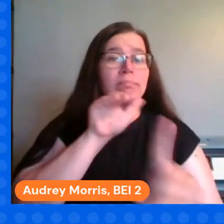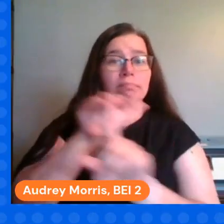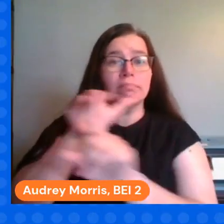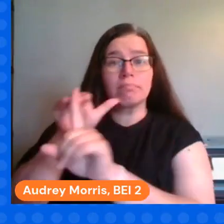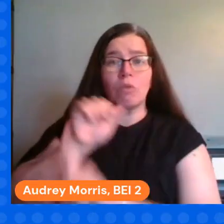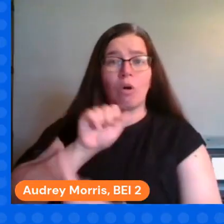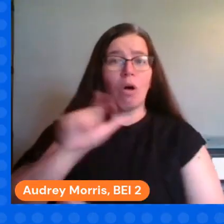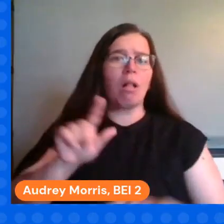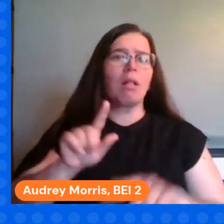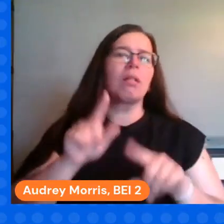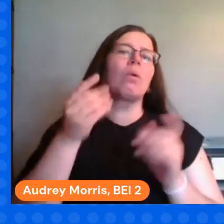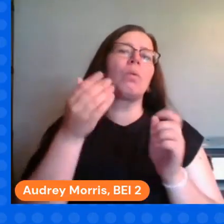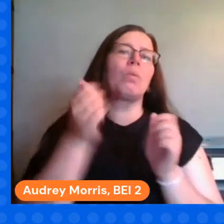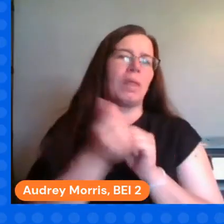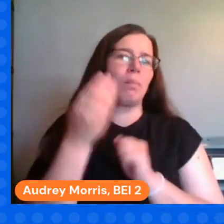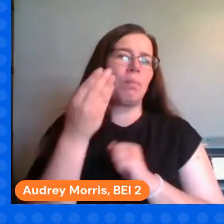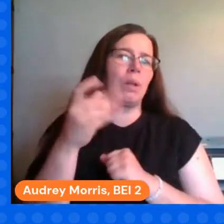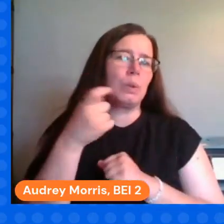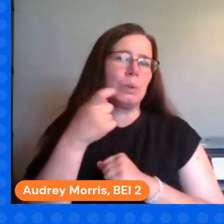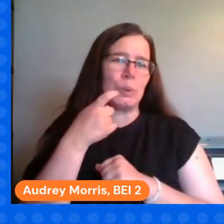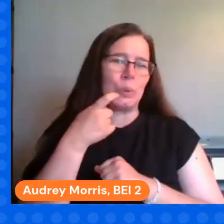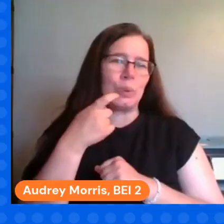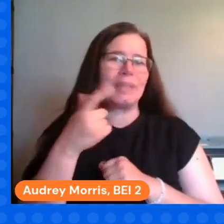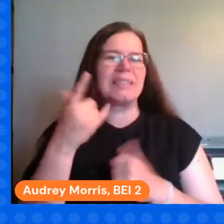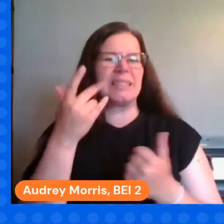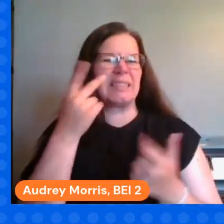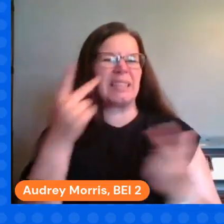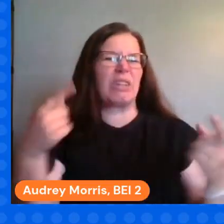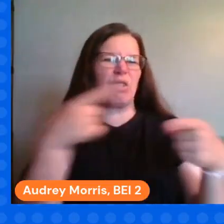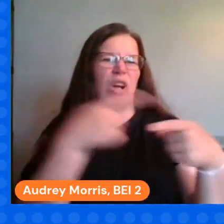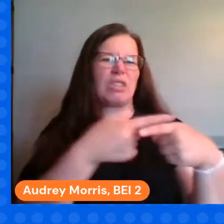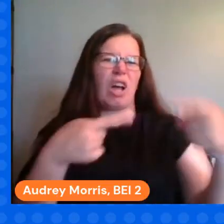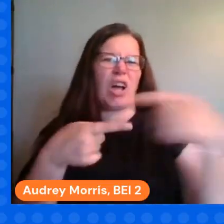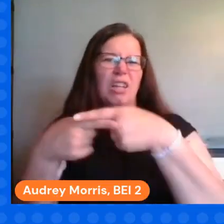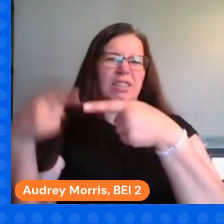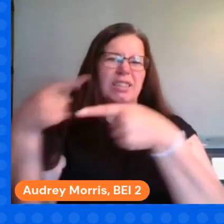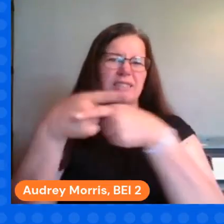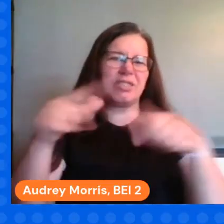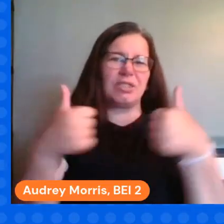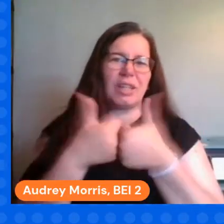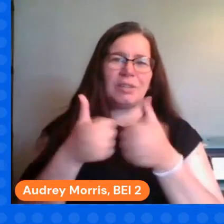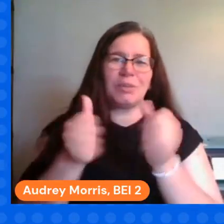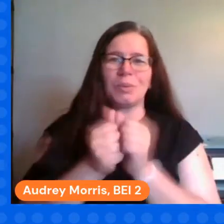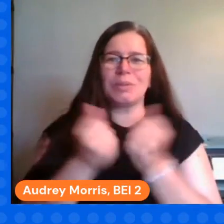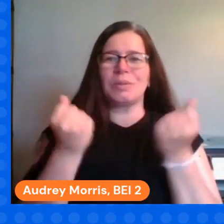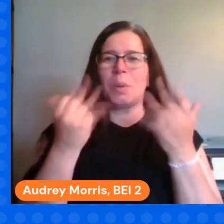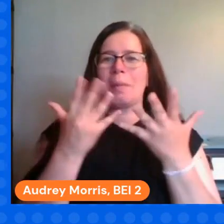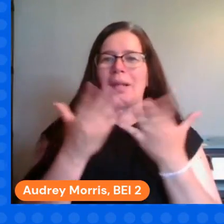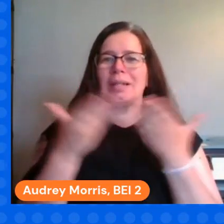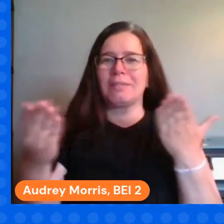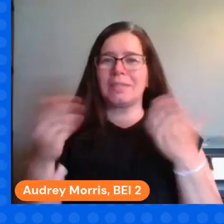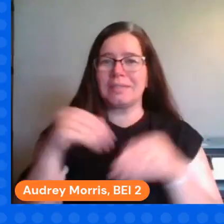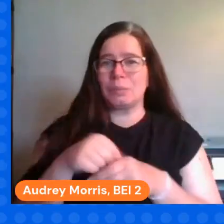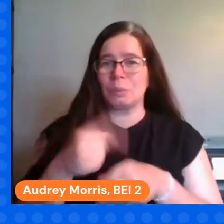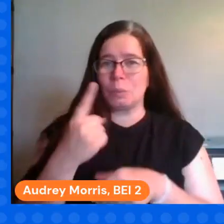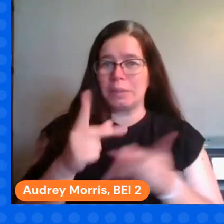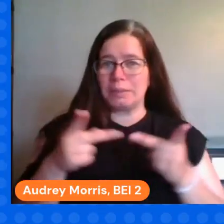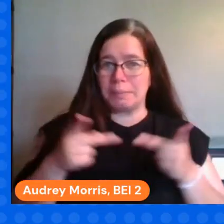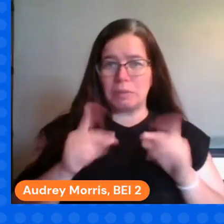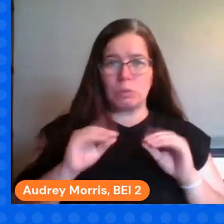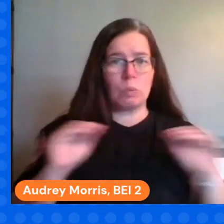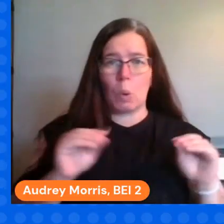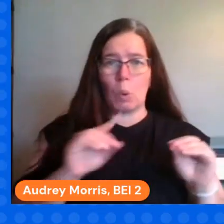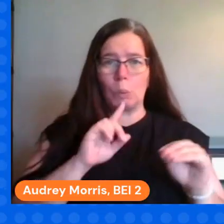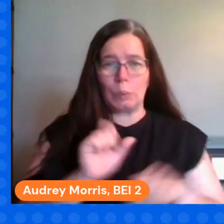you'll see there's a lot of kind of crosstalk and challenges when you get that many devices in one space. There's no real limit. It's just sort of a try and